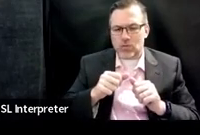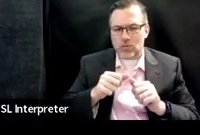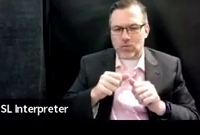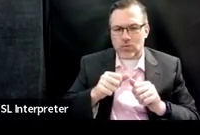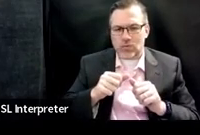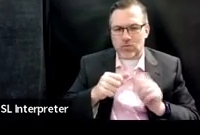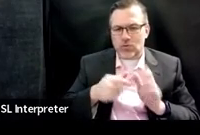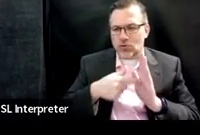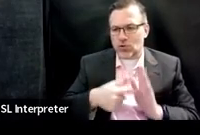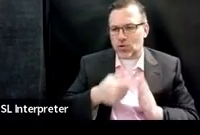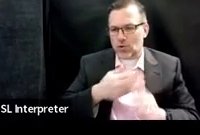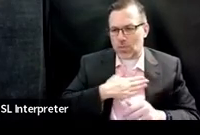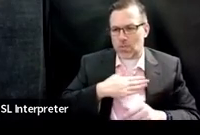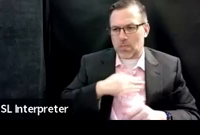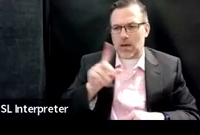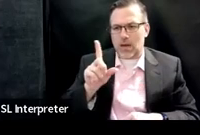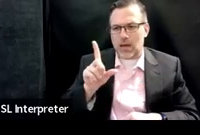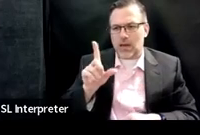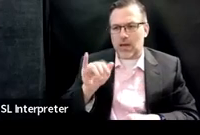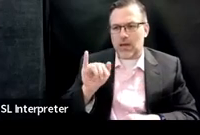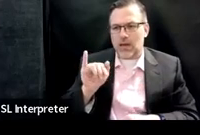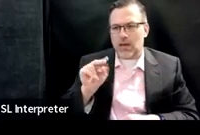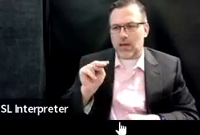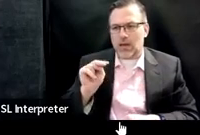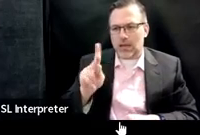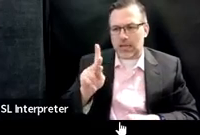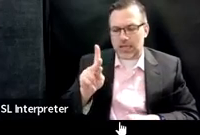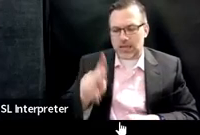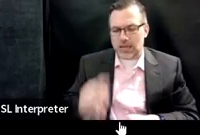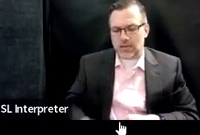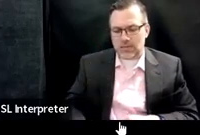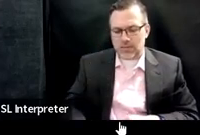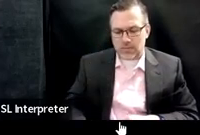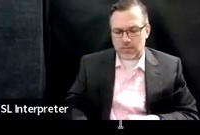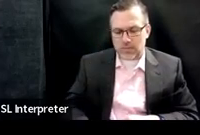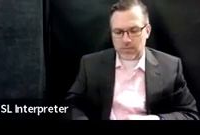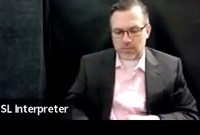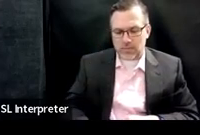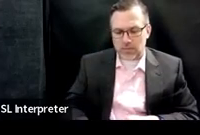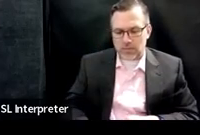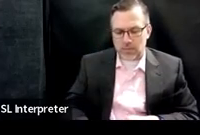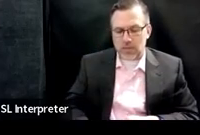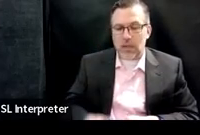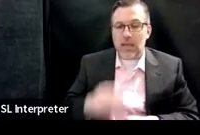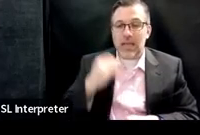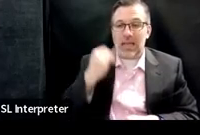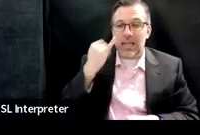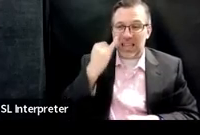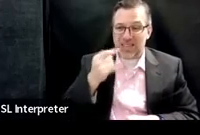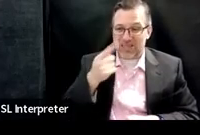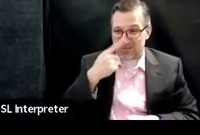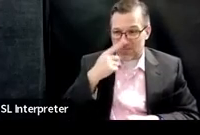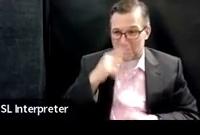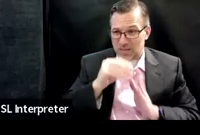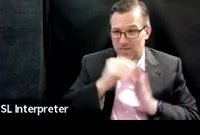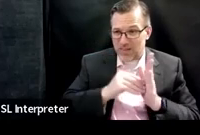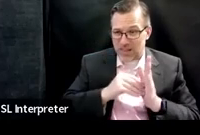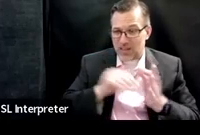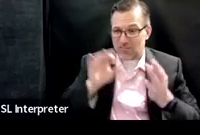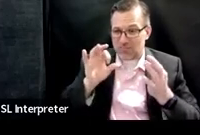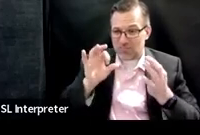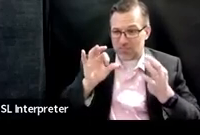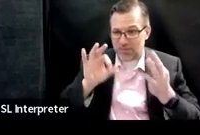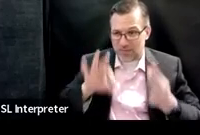link at the same time, which I'm not so great at this, but and so if you can fill out the feedback, we